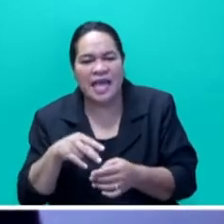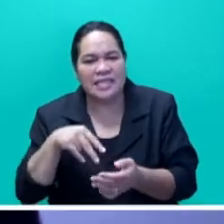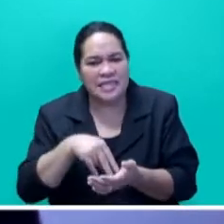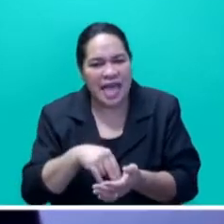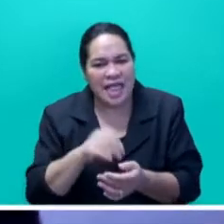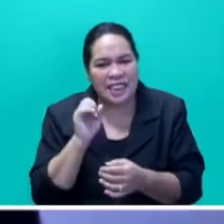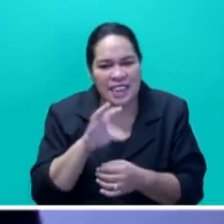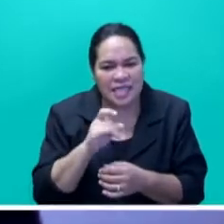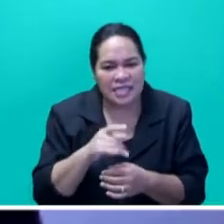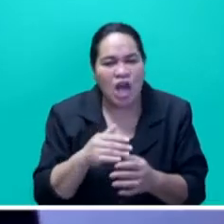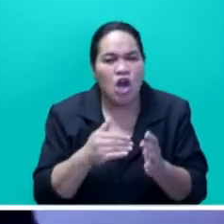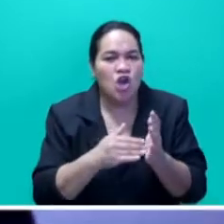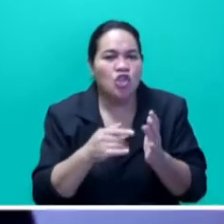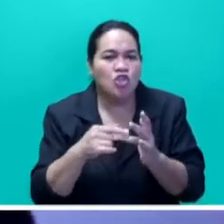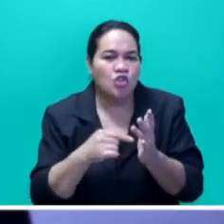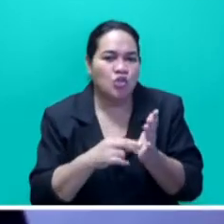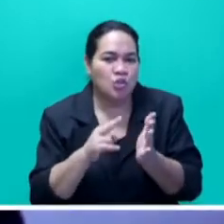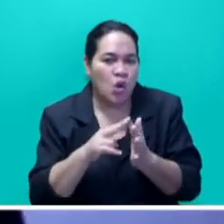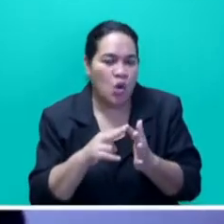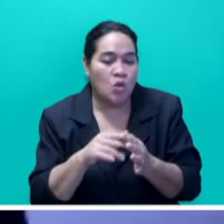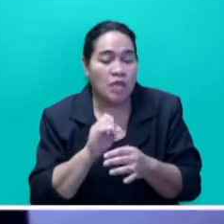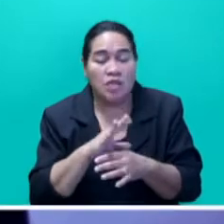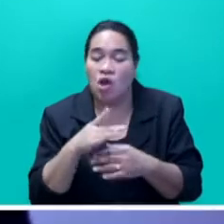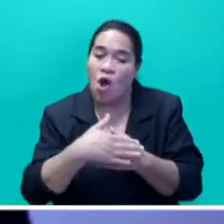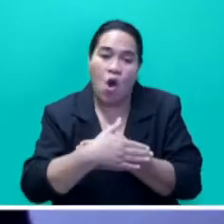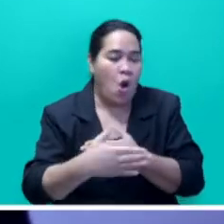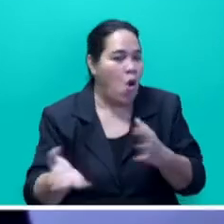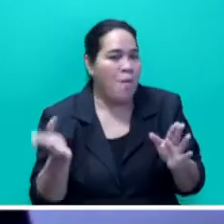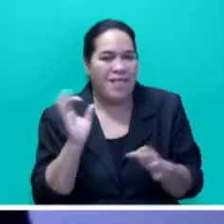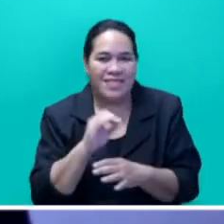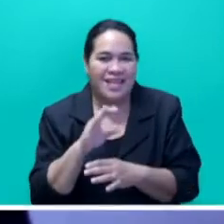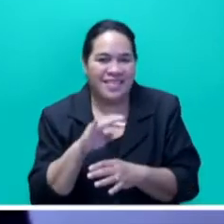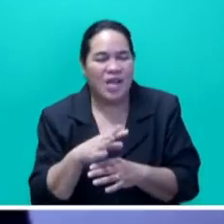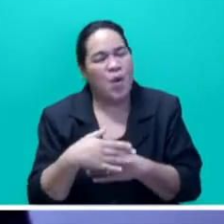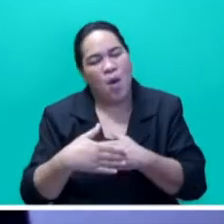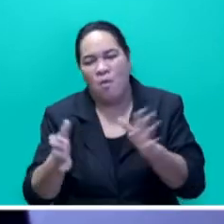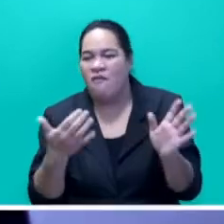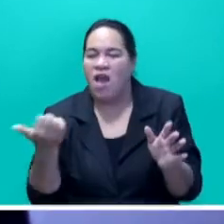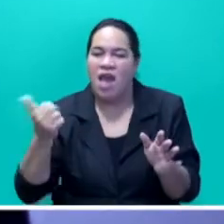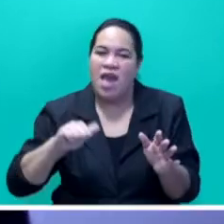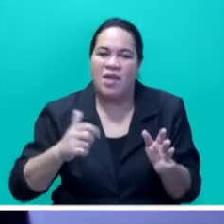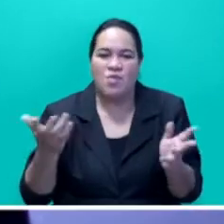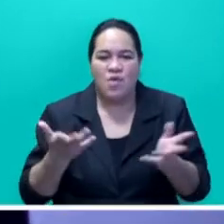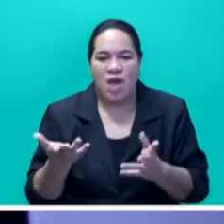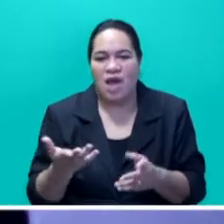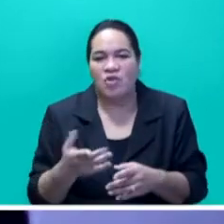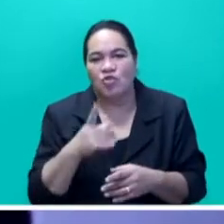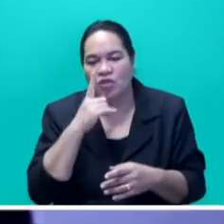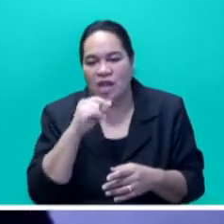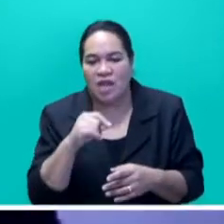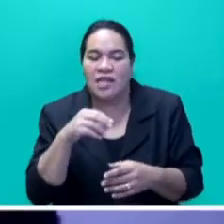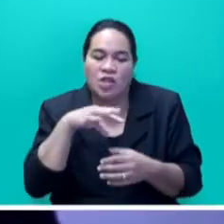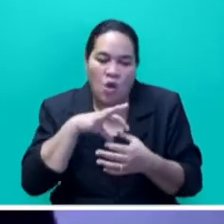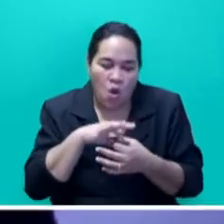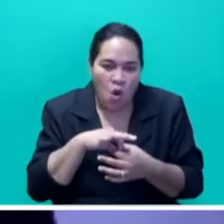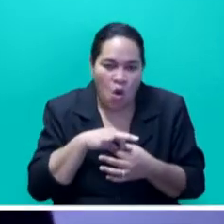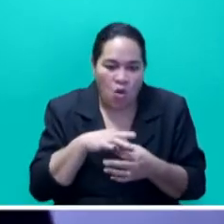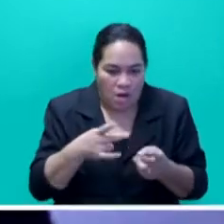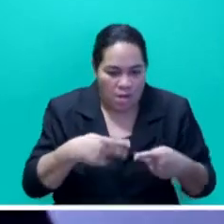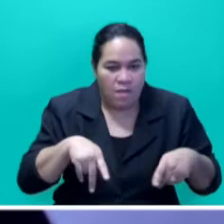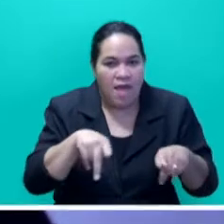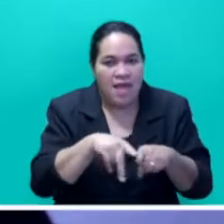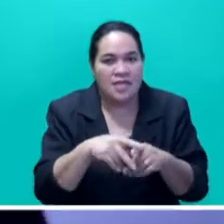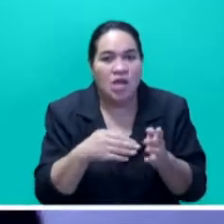taxis, and zone taxis. The open taxi rank will allow for taxis in Fiji to operate within their designated